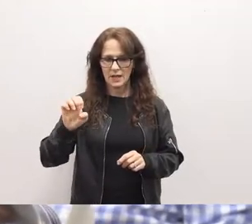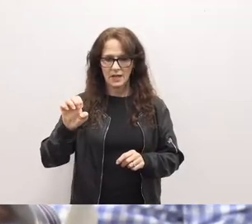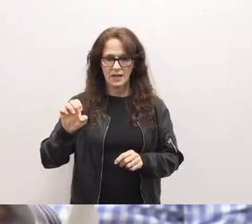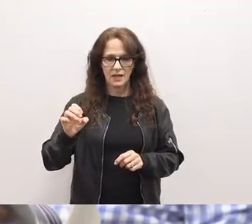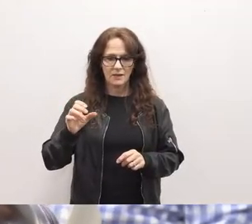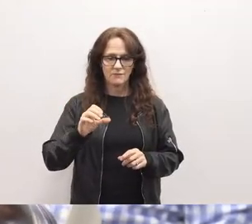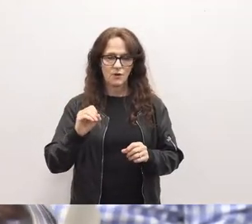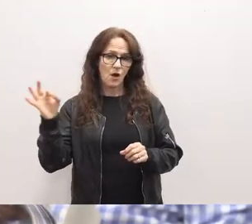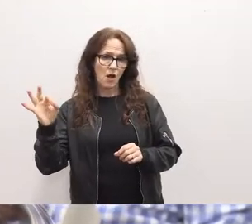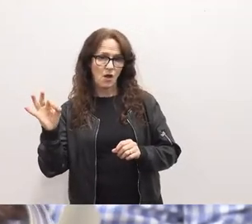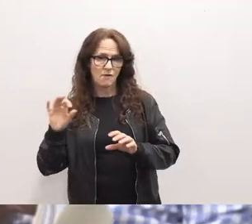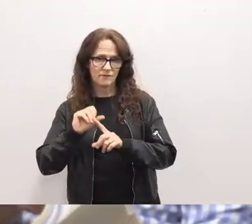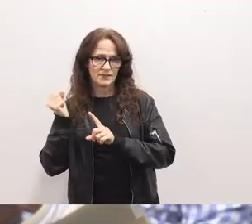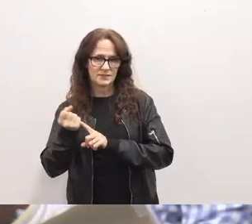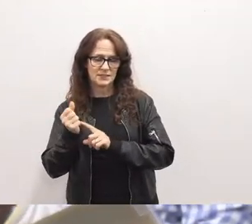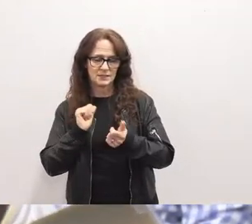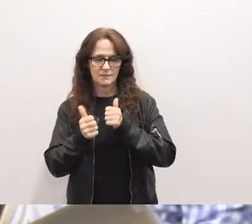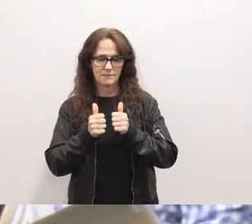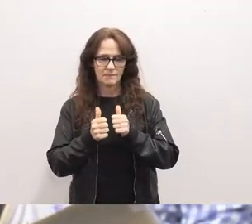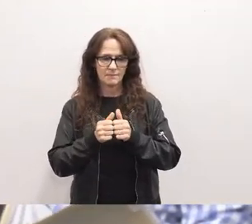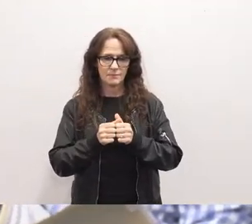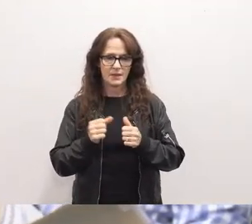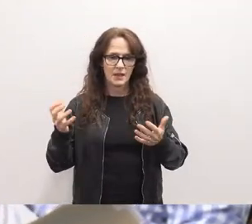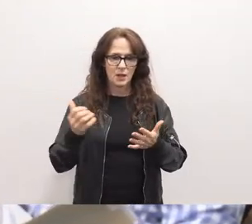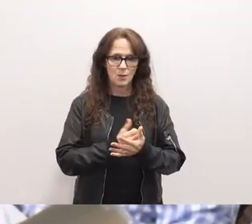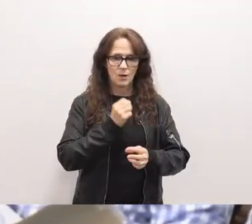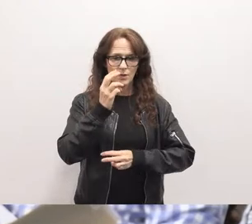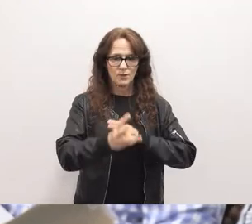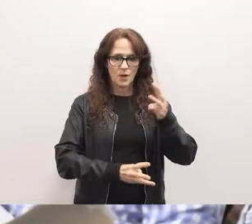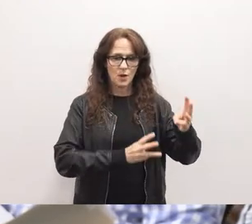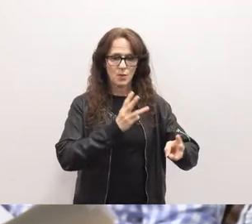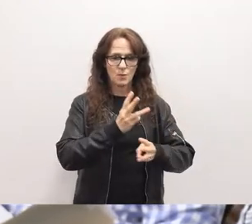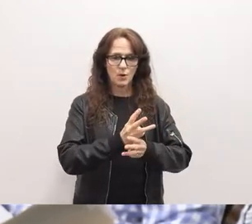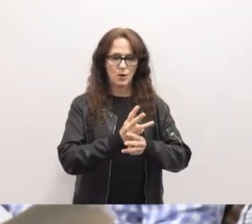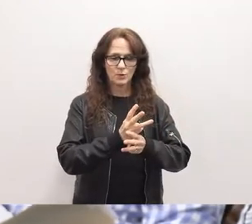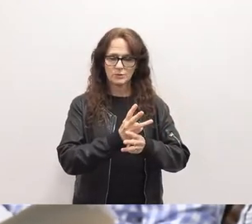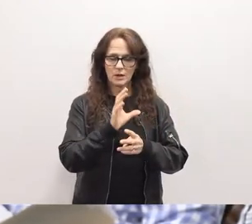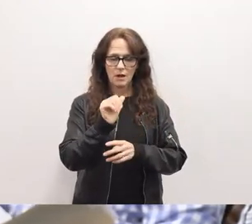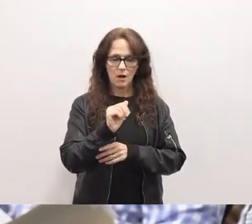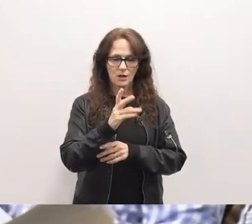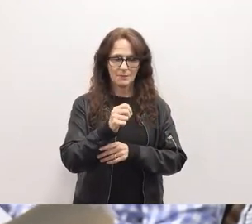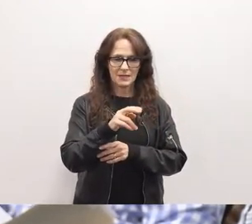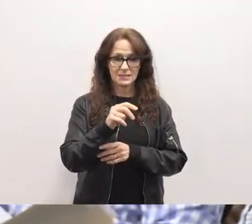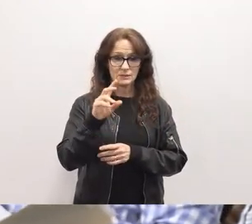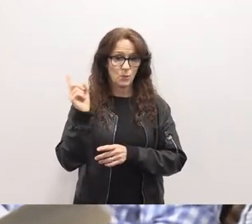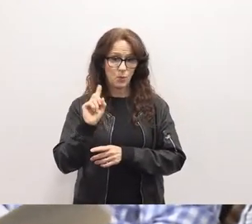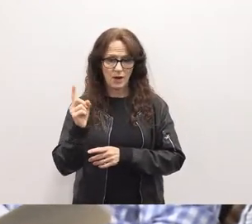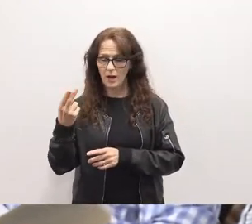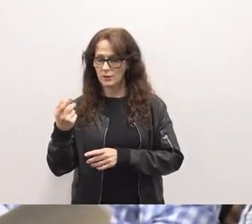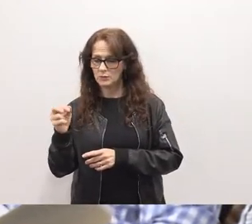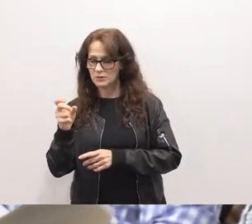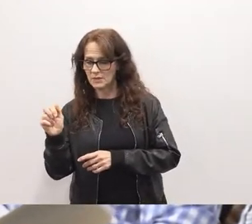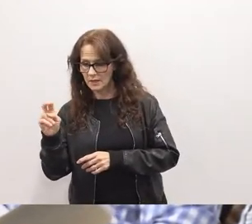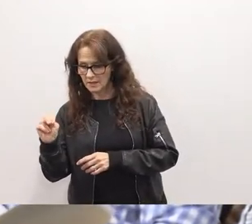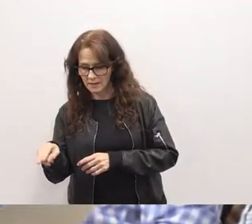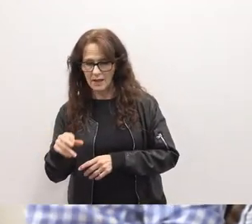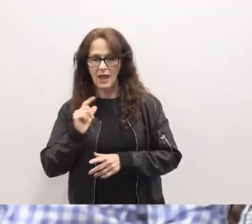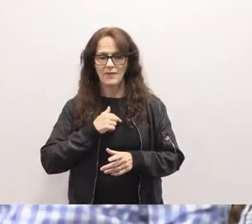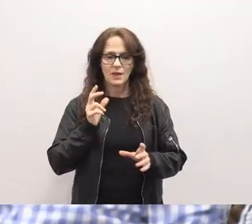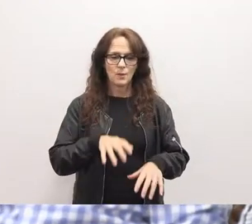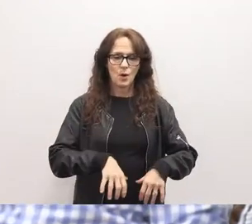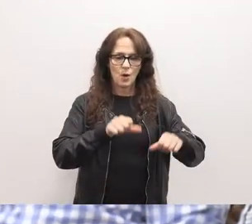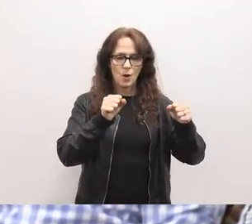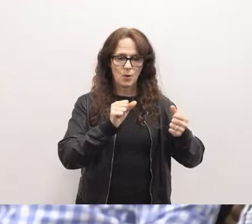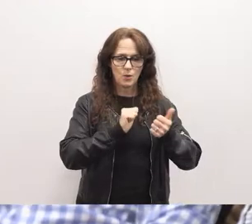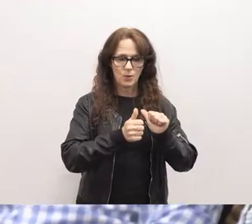have previously won a World's Archimedes Division in Houston. The following weeks, they will host FRC competitions at